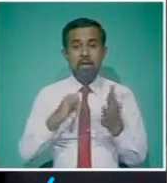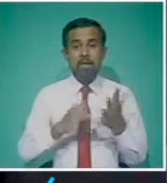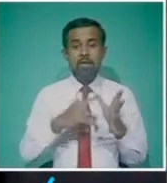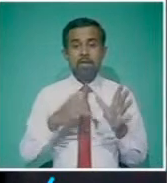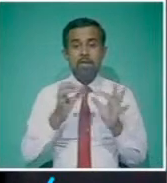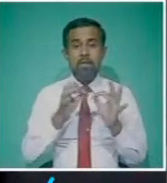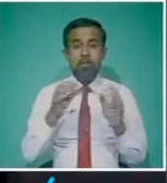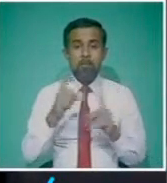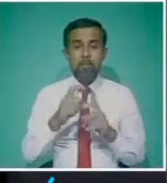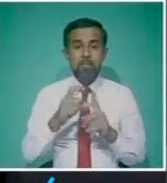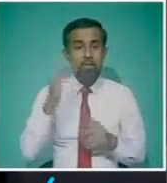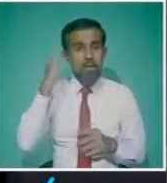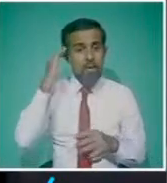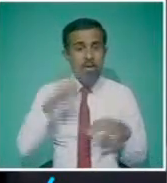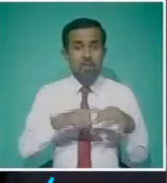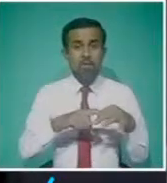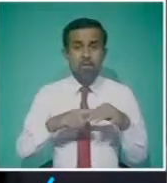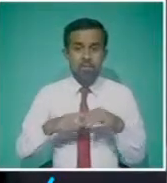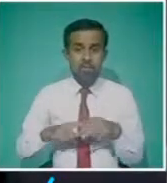vote of condolence